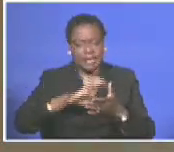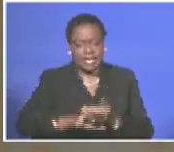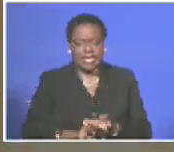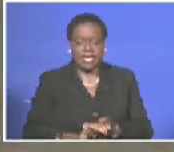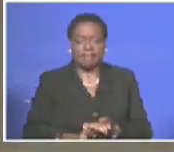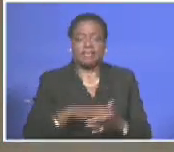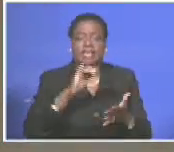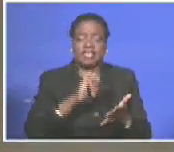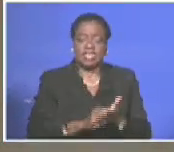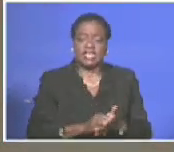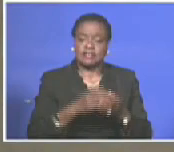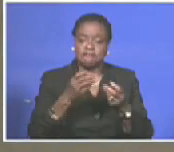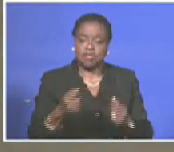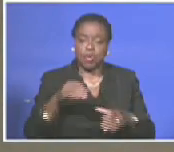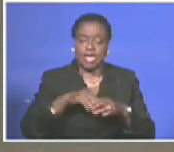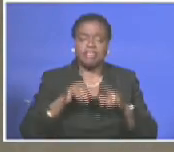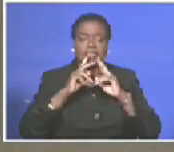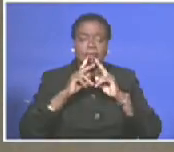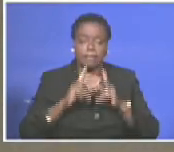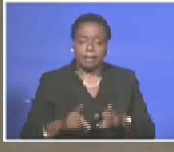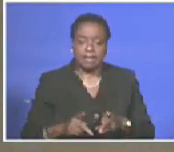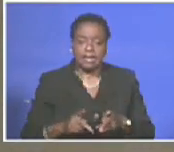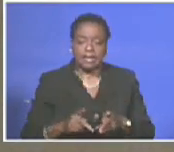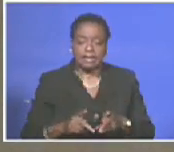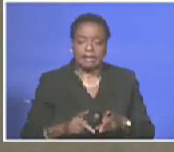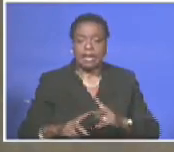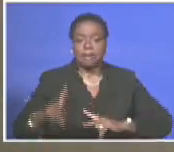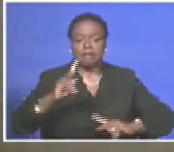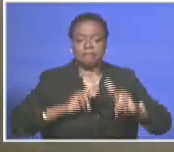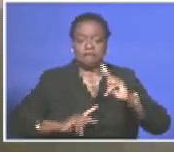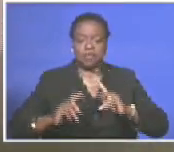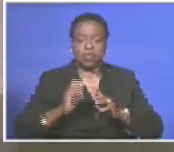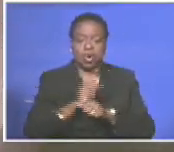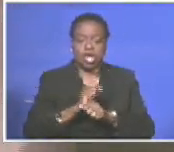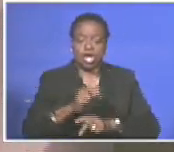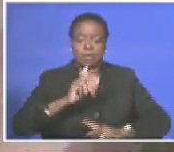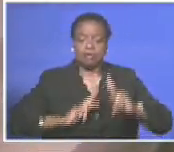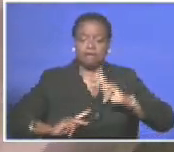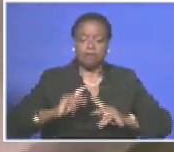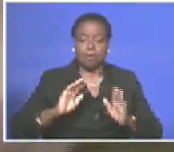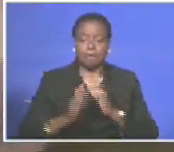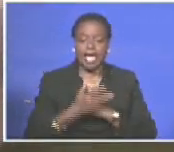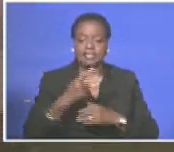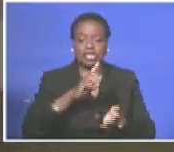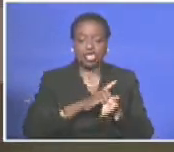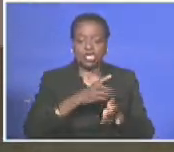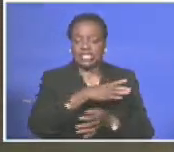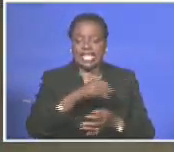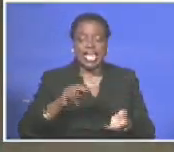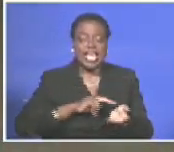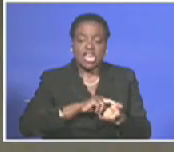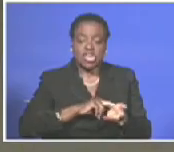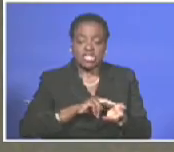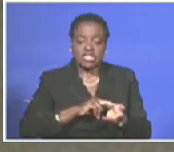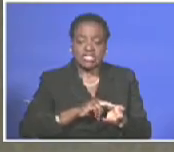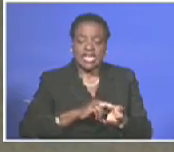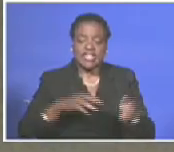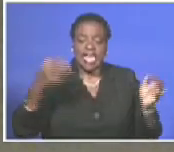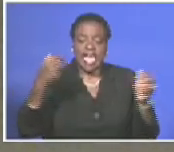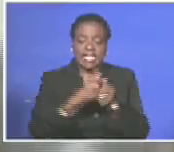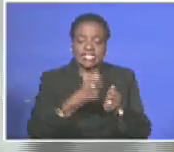the phenomenal work performed by the doctors and nurses in Princess Margaret Hospital's Accident Emergency